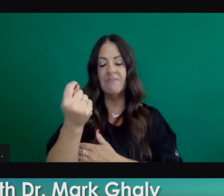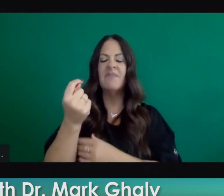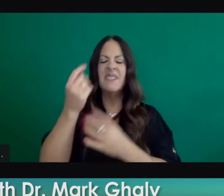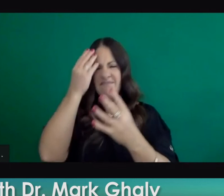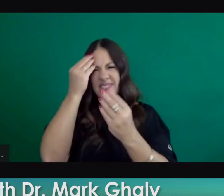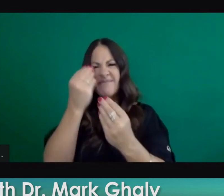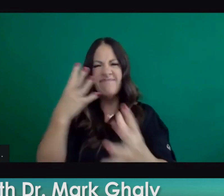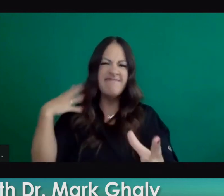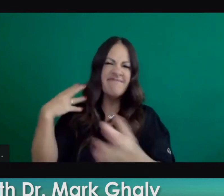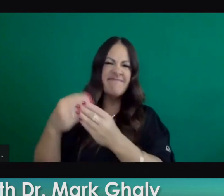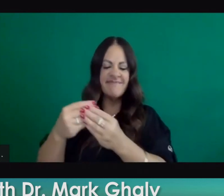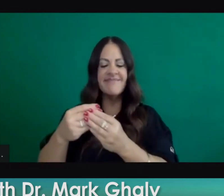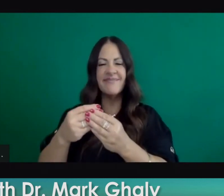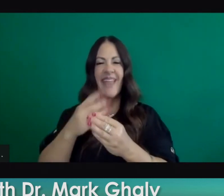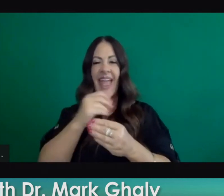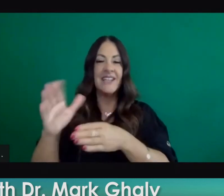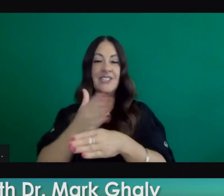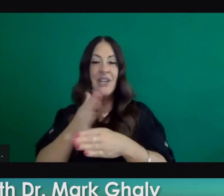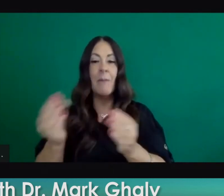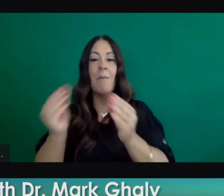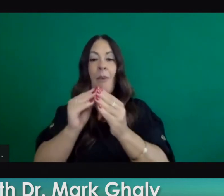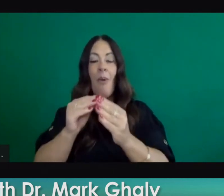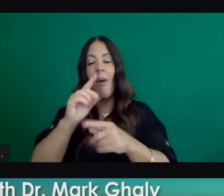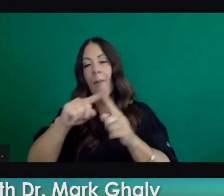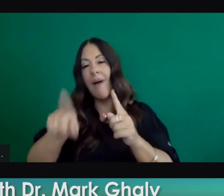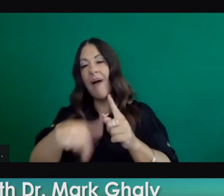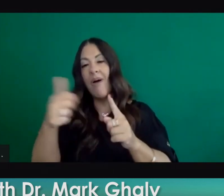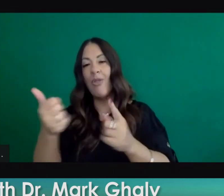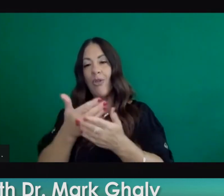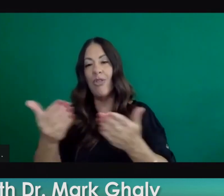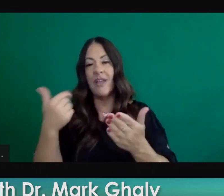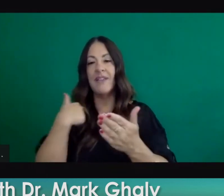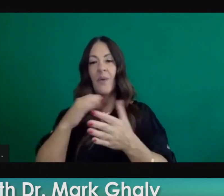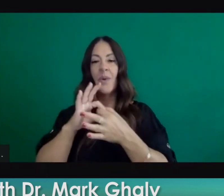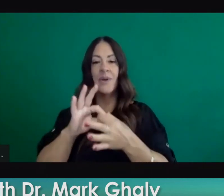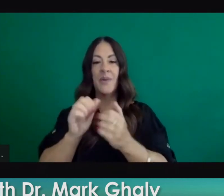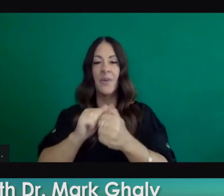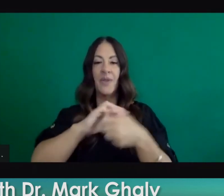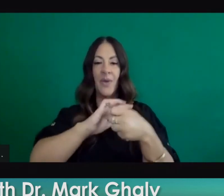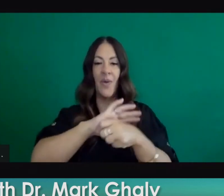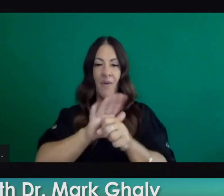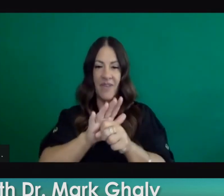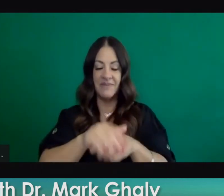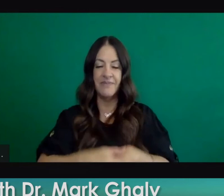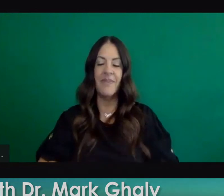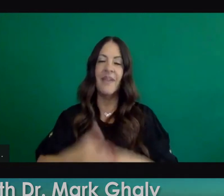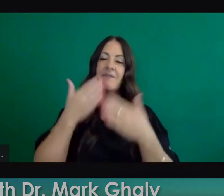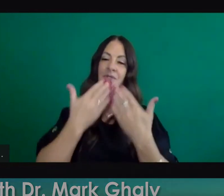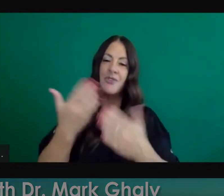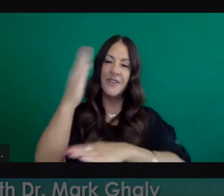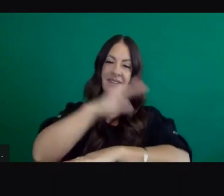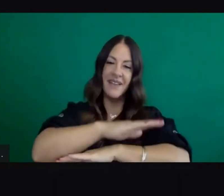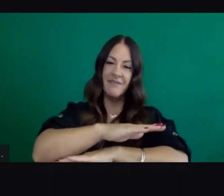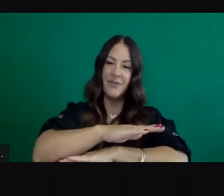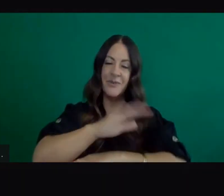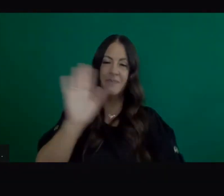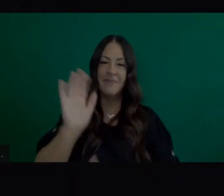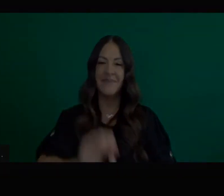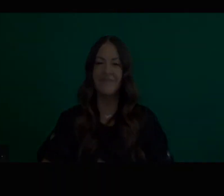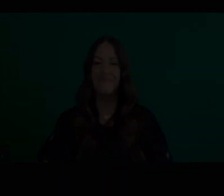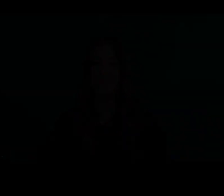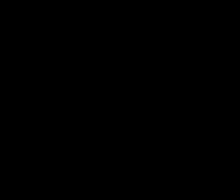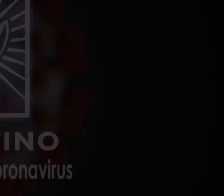blueprint and share a little bit more about how our response to COVID is going. So with that, have a good afternoon.